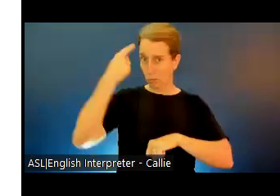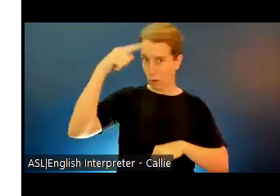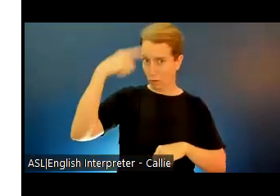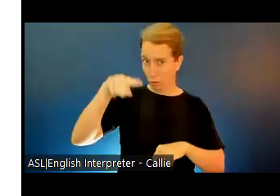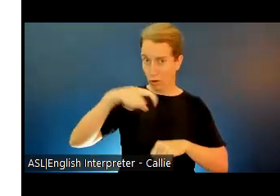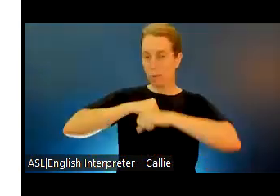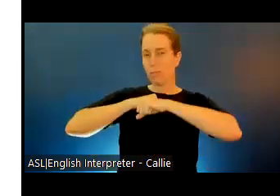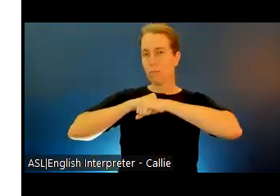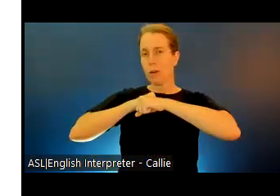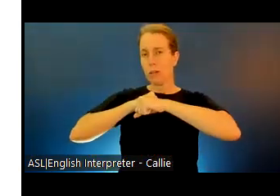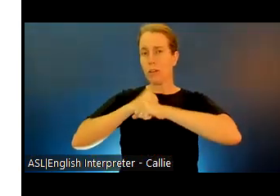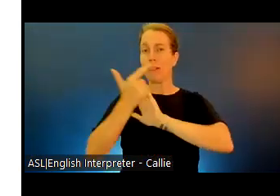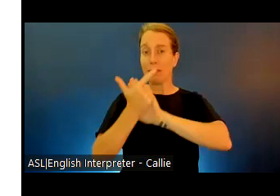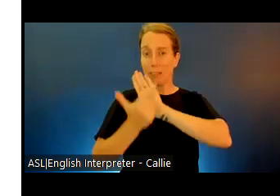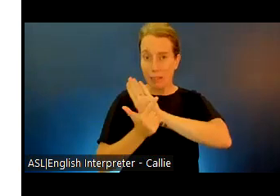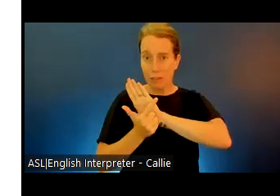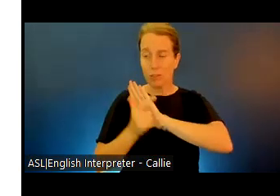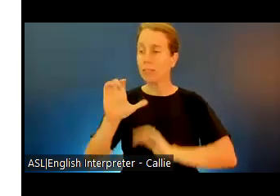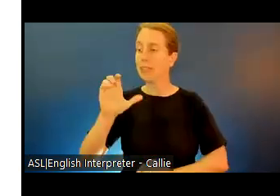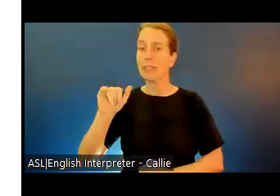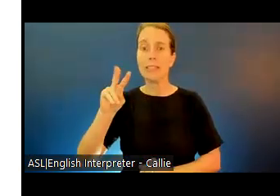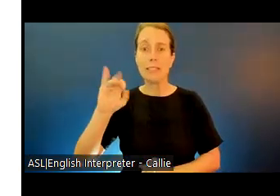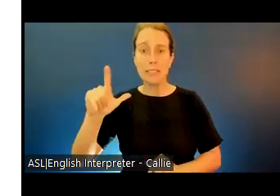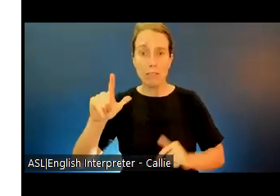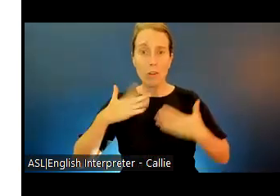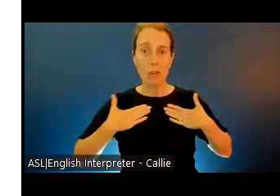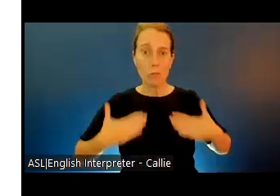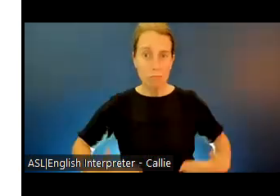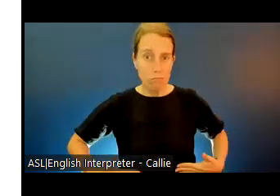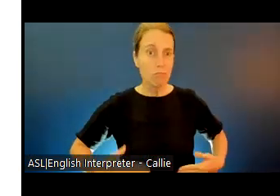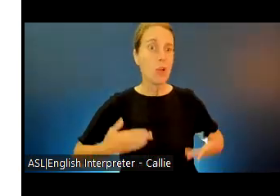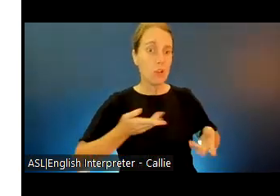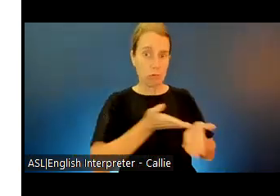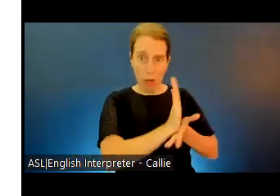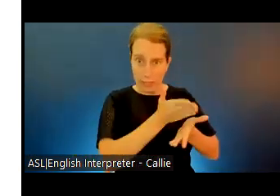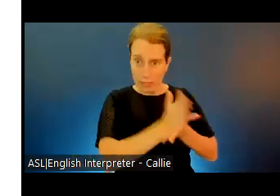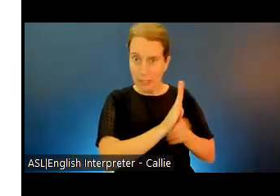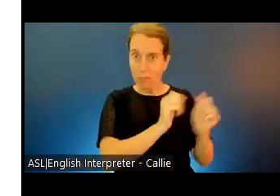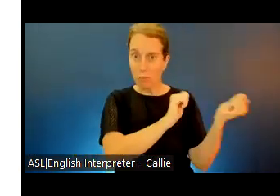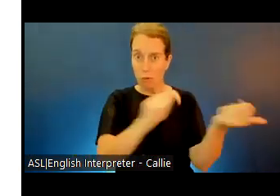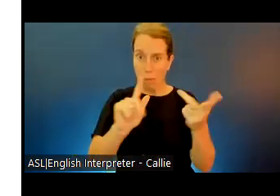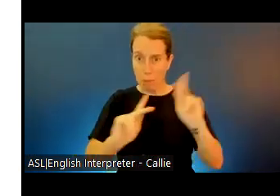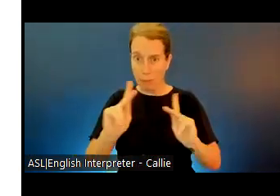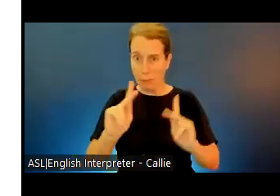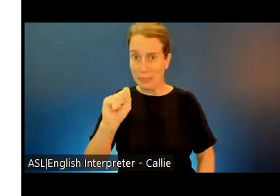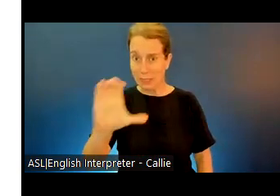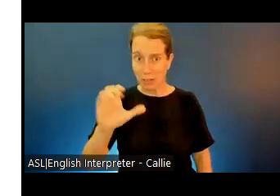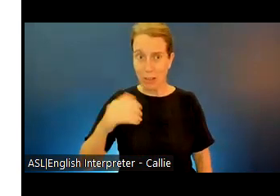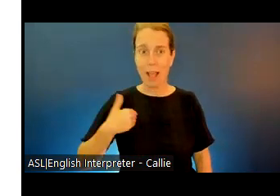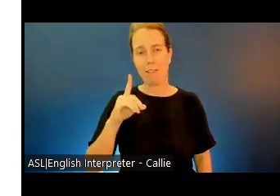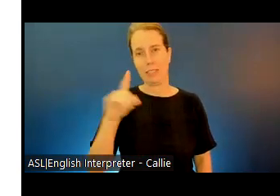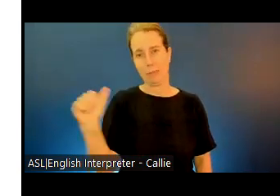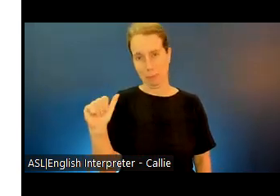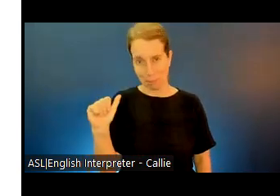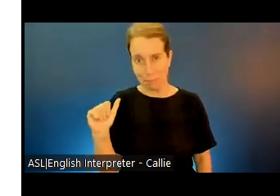human rights of people with disabilities in South Carolina. We do so by trying to enable people to advocate for themselves first and